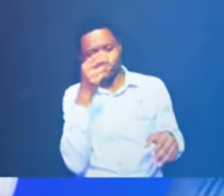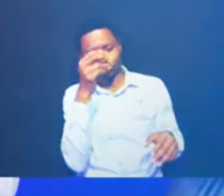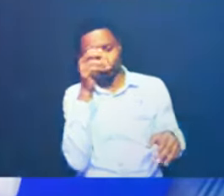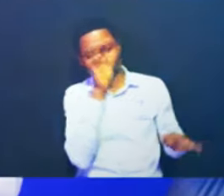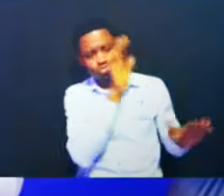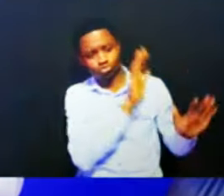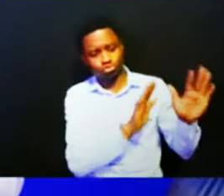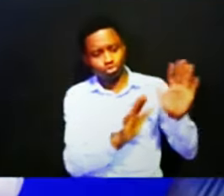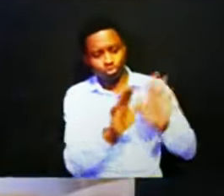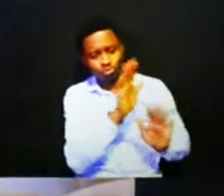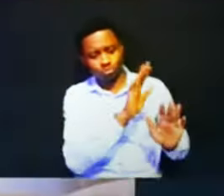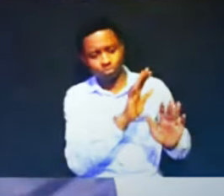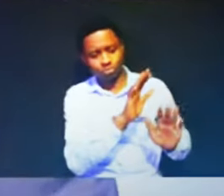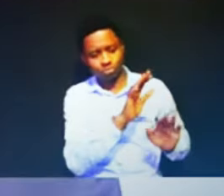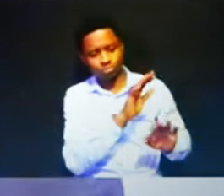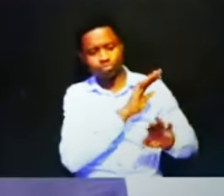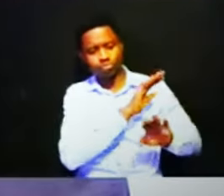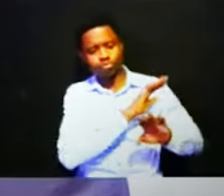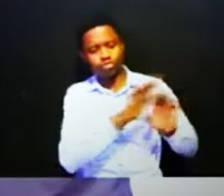Or